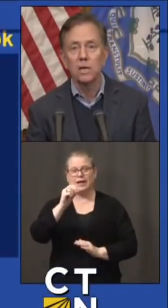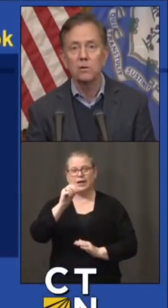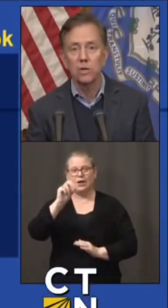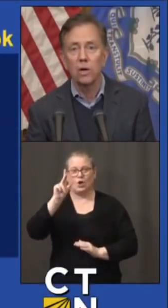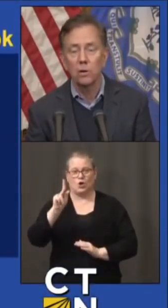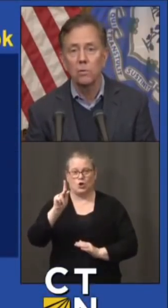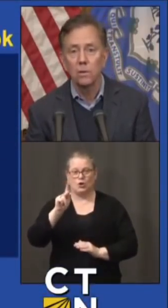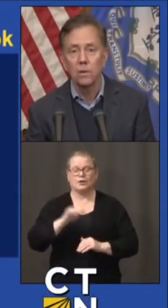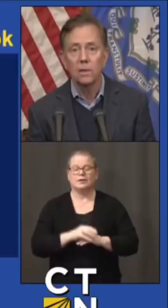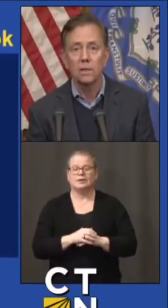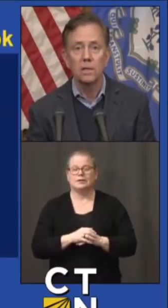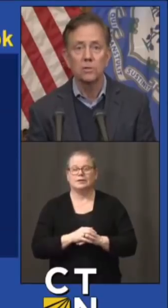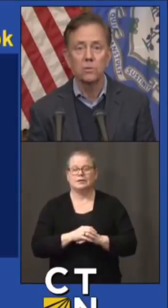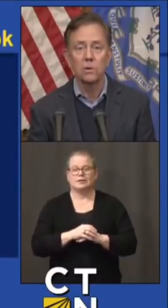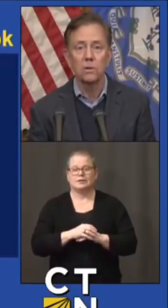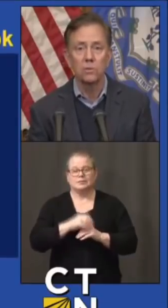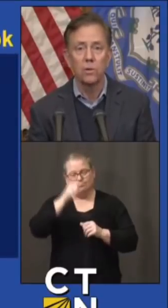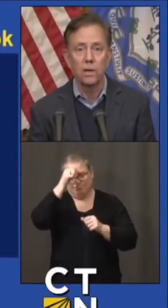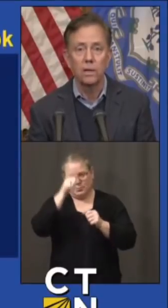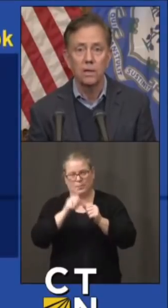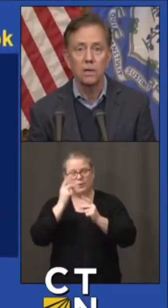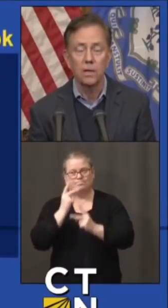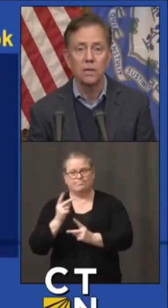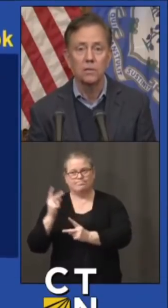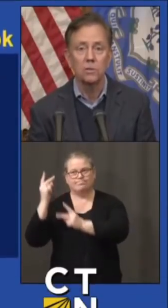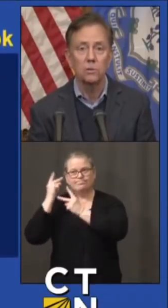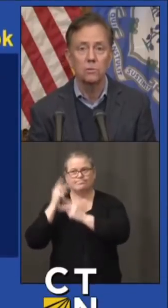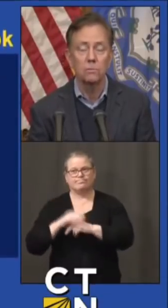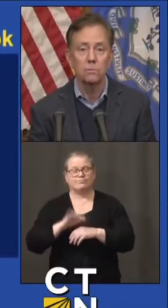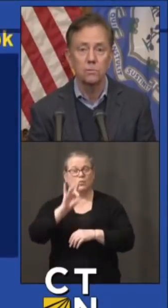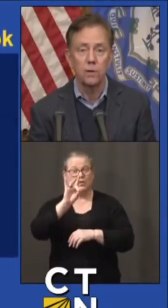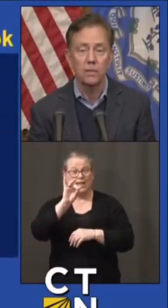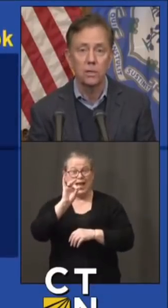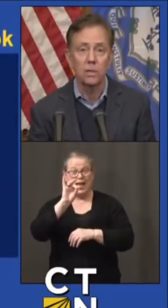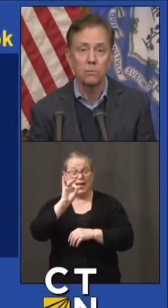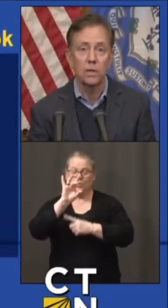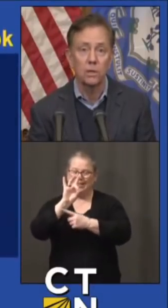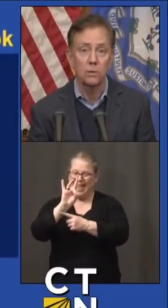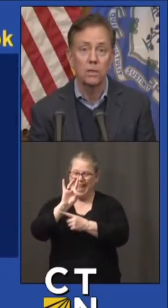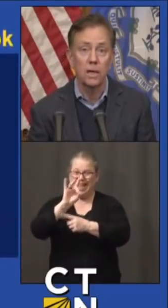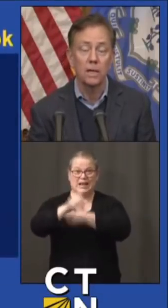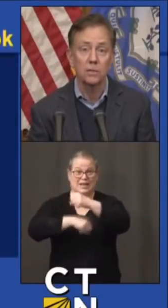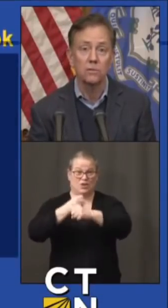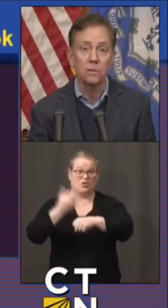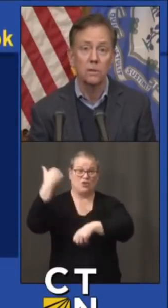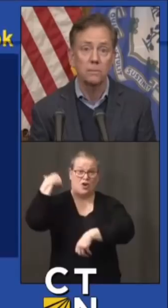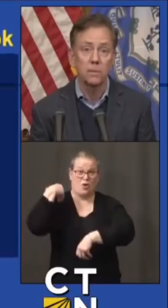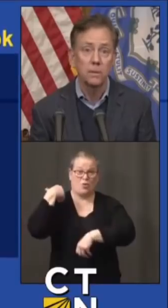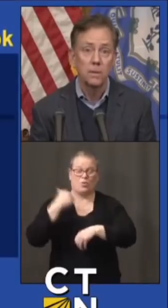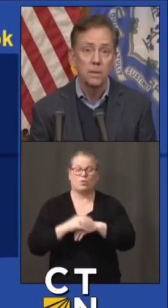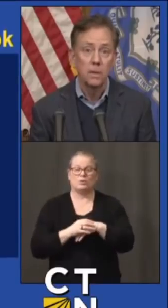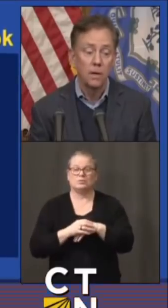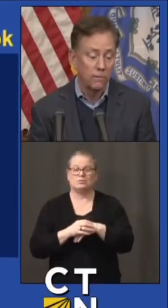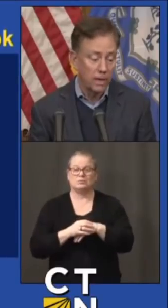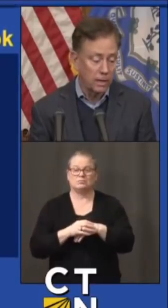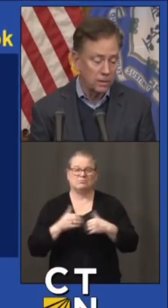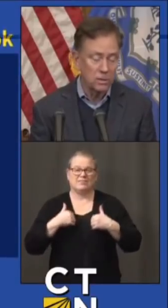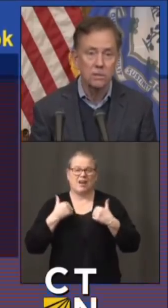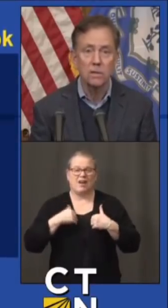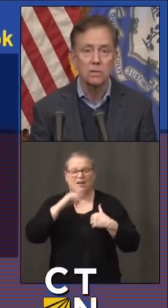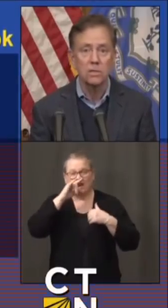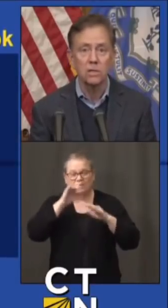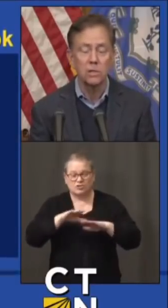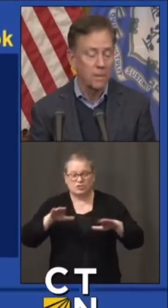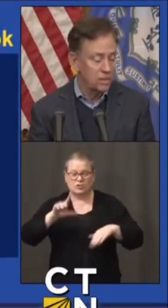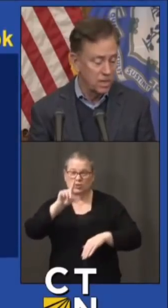this was 8 years ago. And these were 20 young kids who tragically were killed at the hands of gun